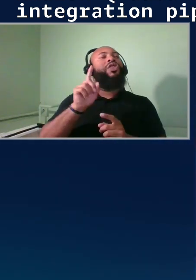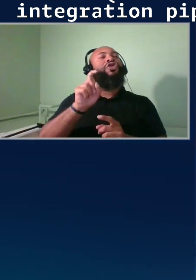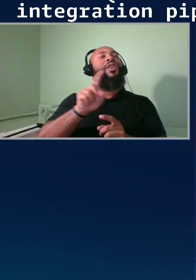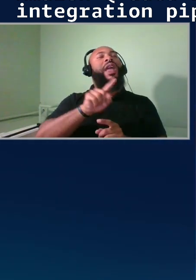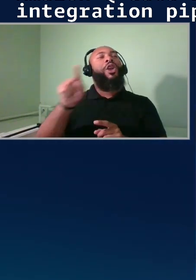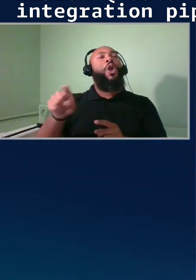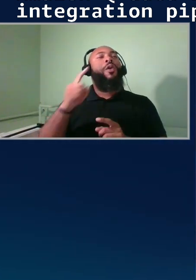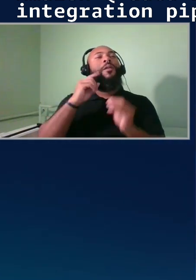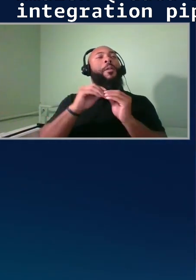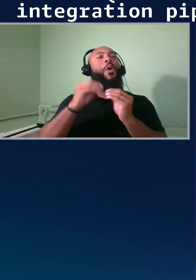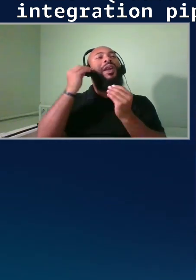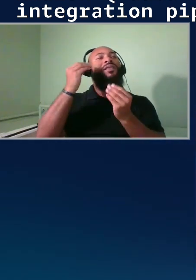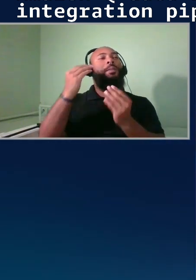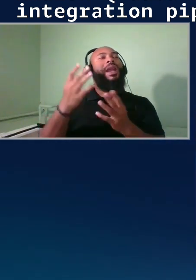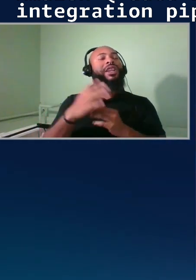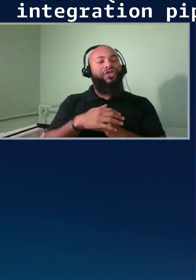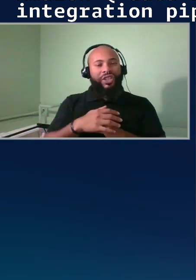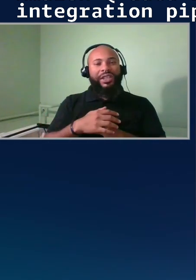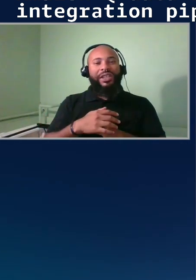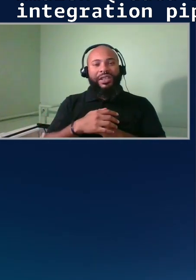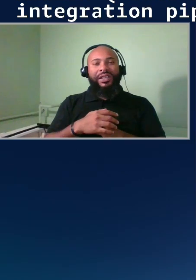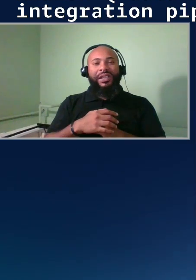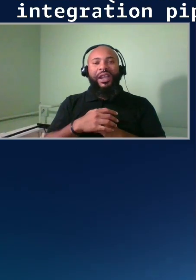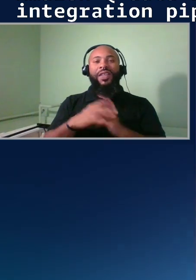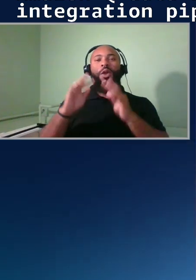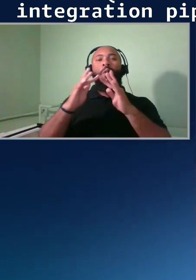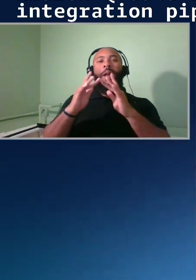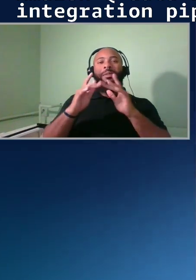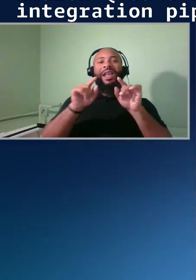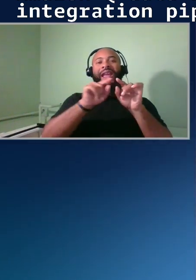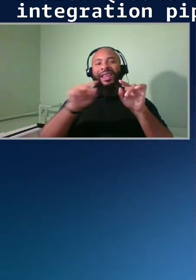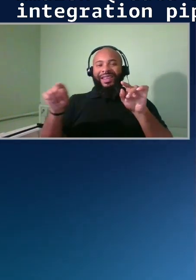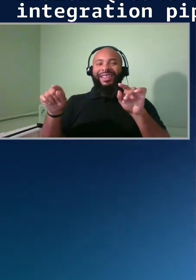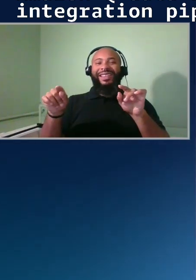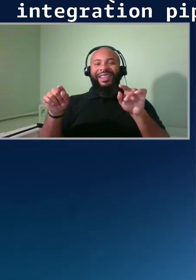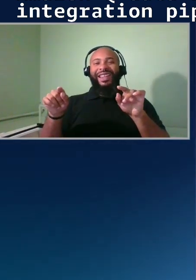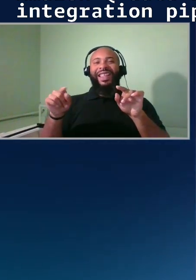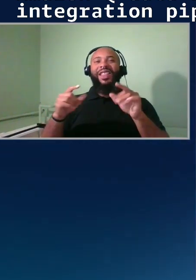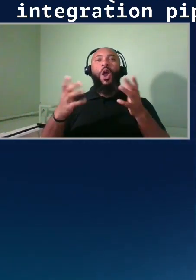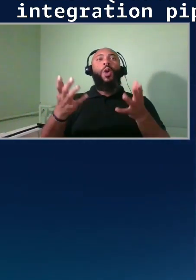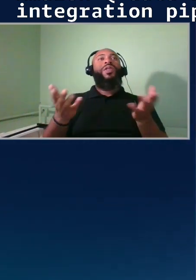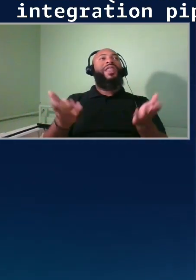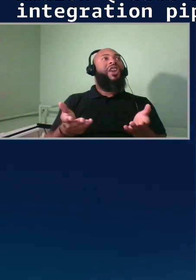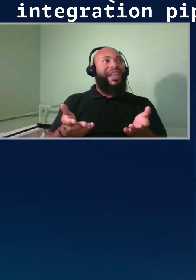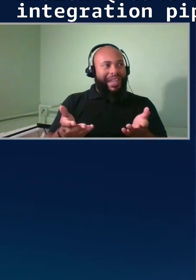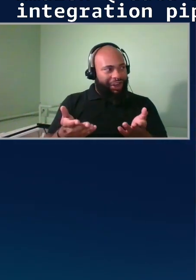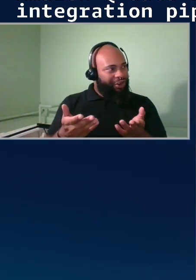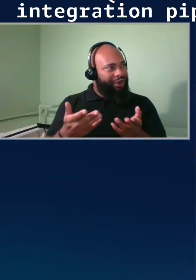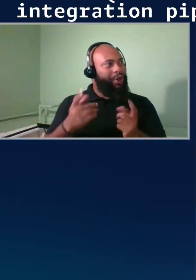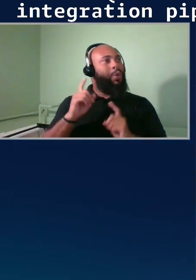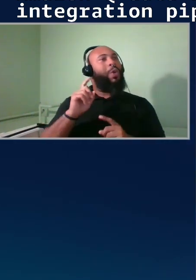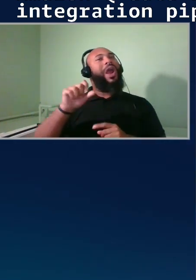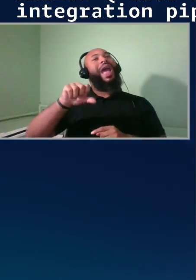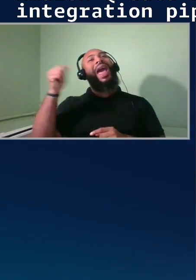information? Twitch.tv/AWS OnAir. They're here. Oh, right. Okay. Where else do they go?